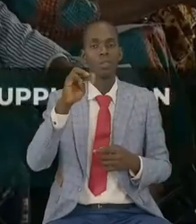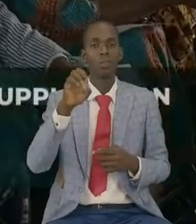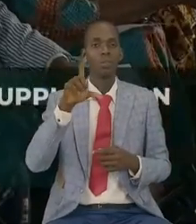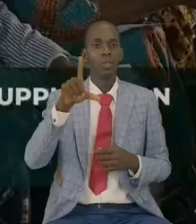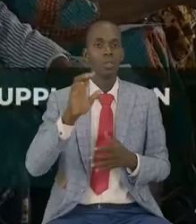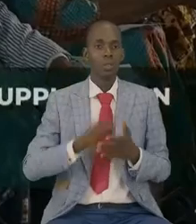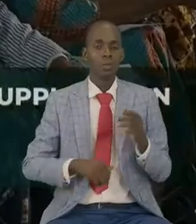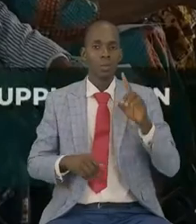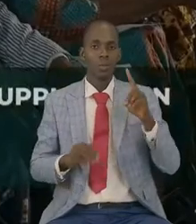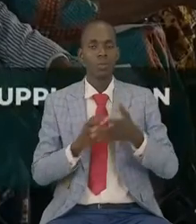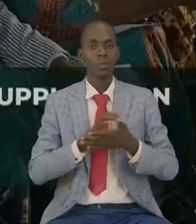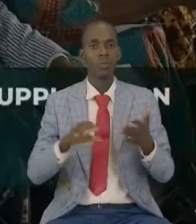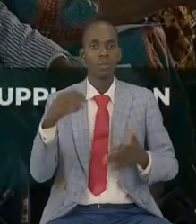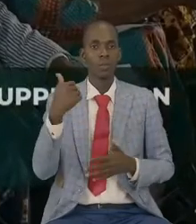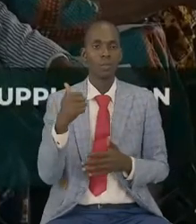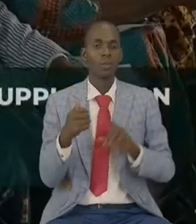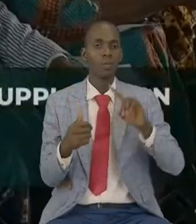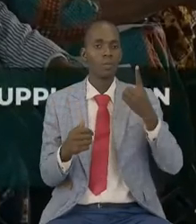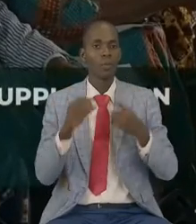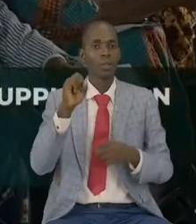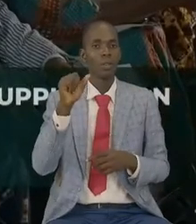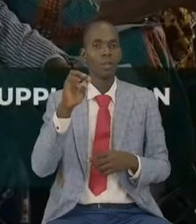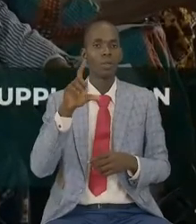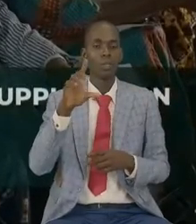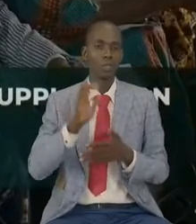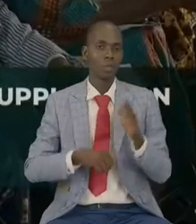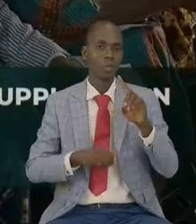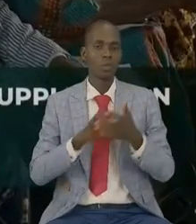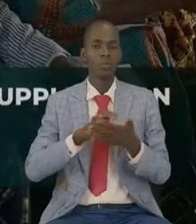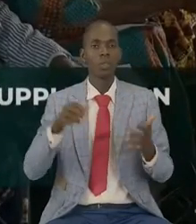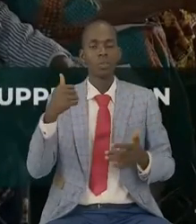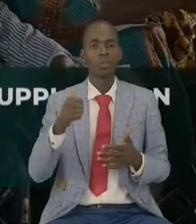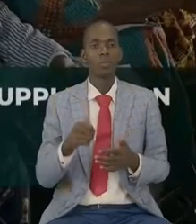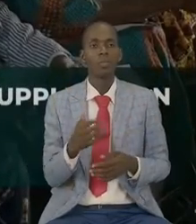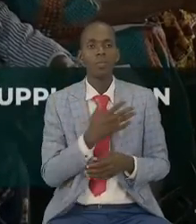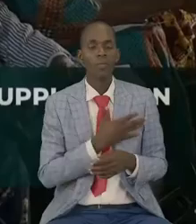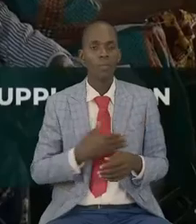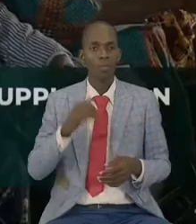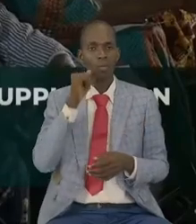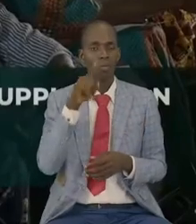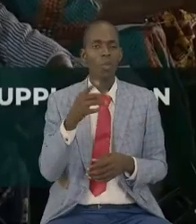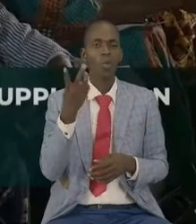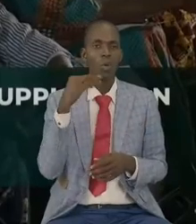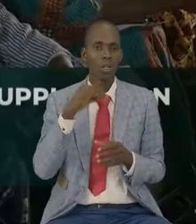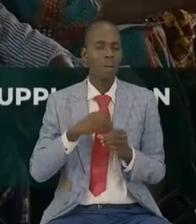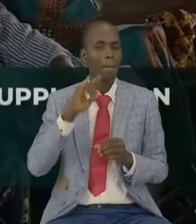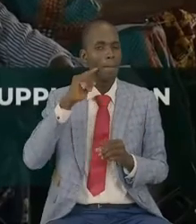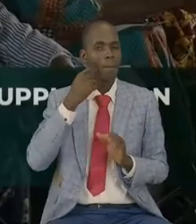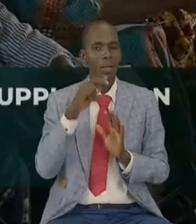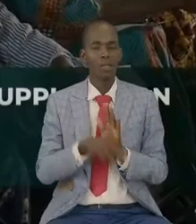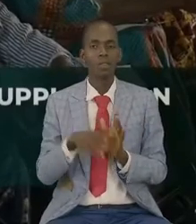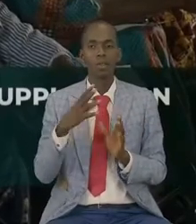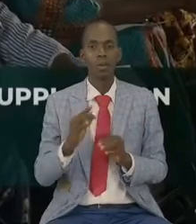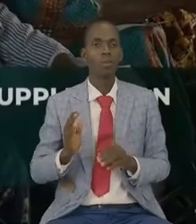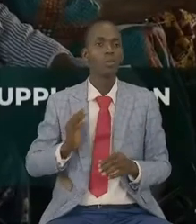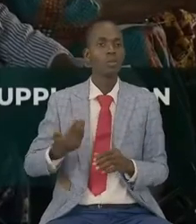1 Samuel chapter 1, we're looking at verse 10. It says in verse 10, and she was in bitterness of soul.